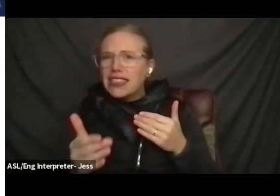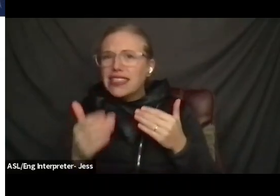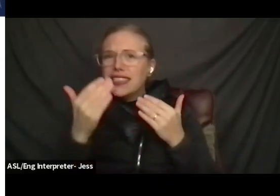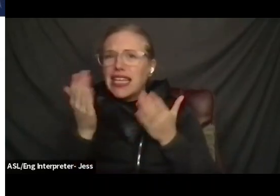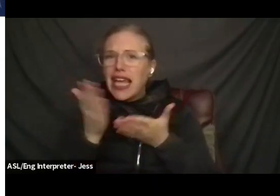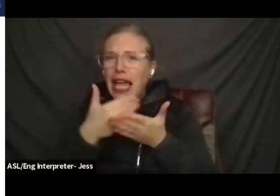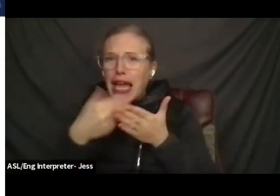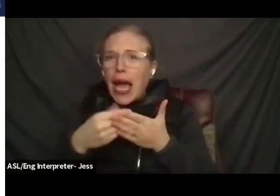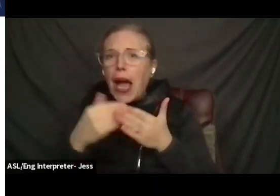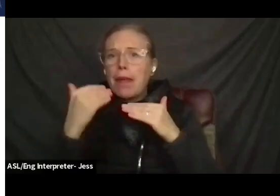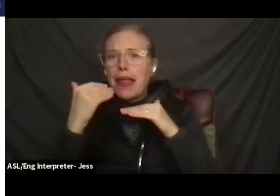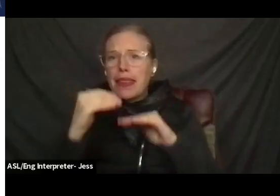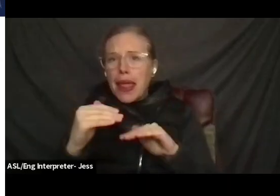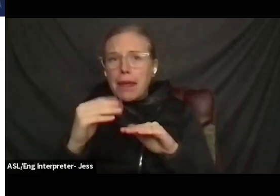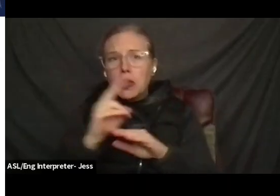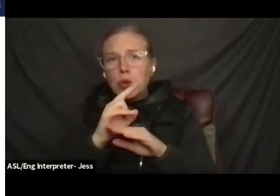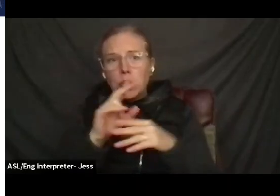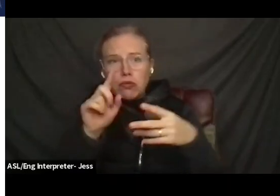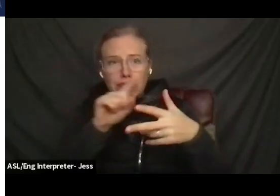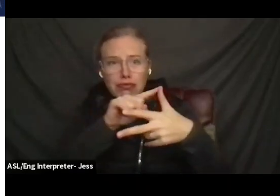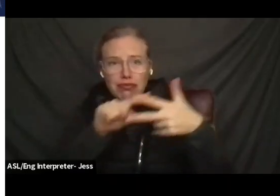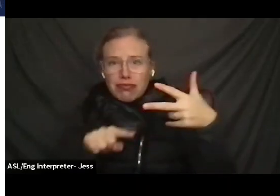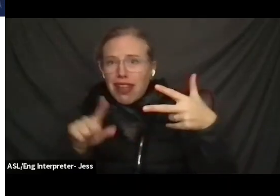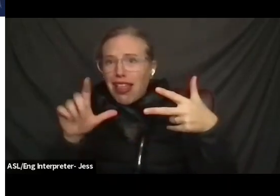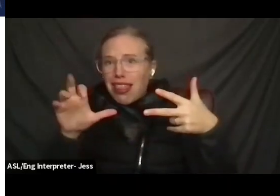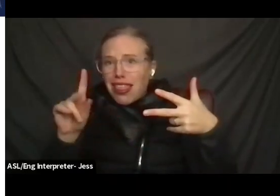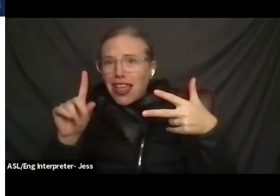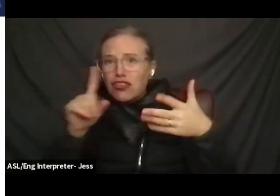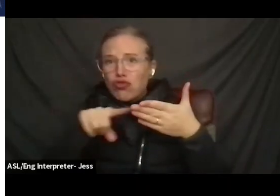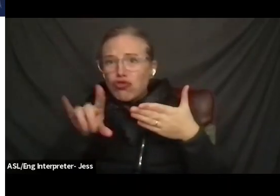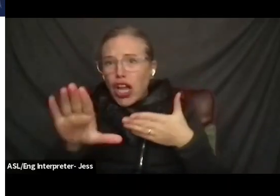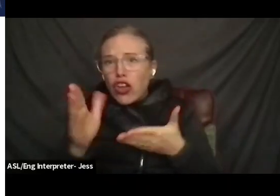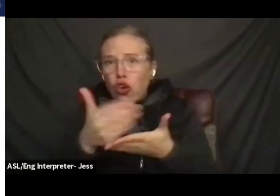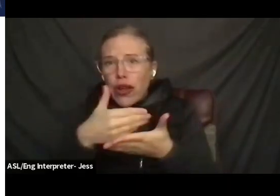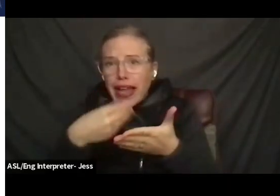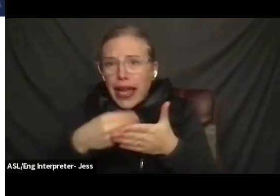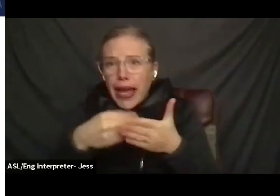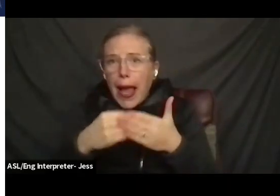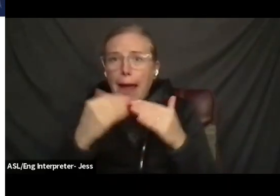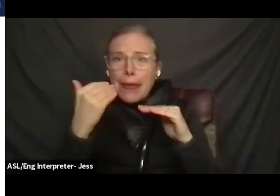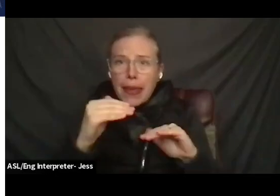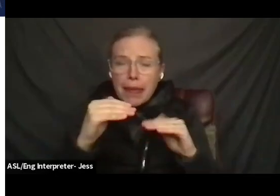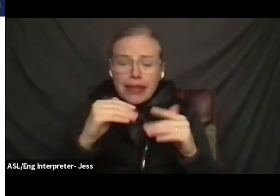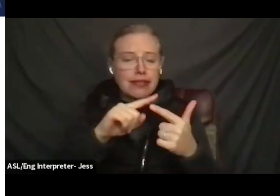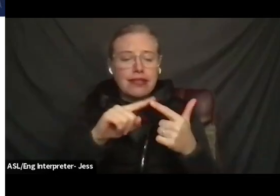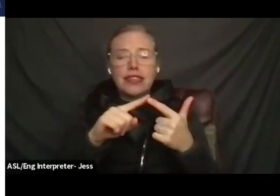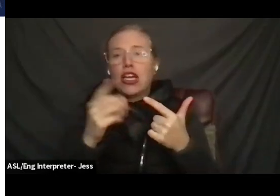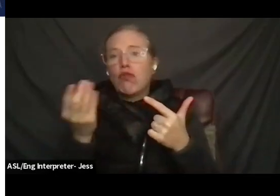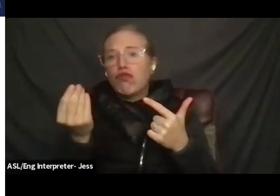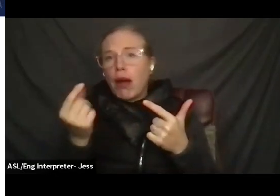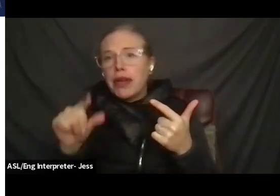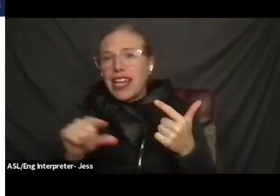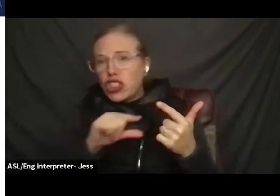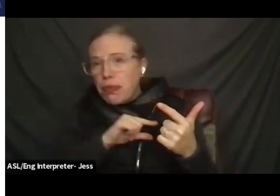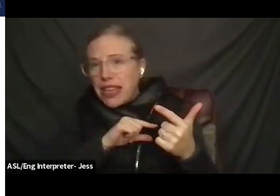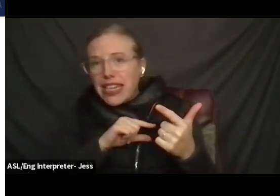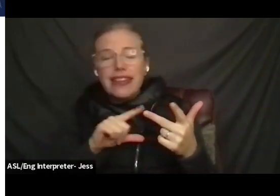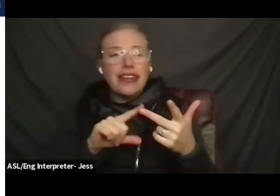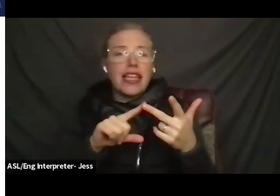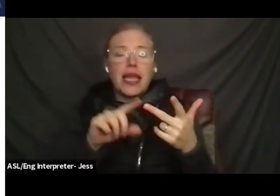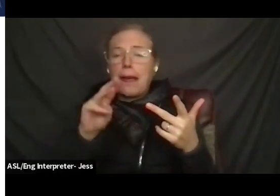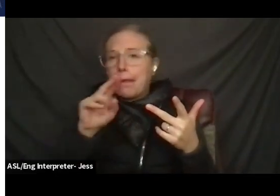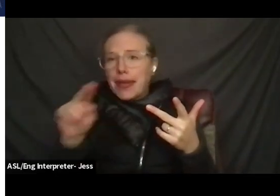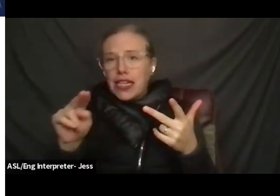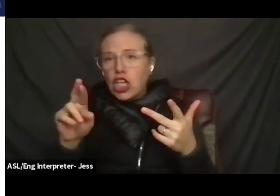limits and stuff. You guys can use these links to go on and check your income limits, property eligibility. There's a